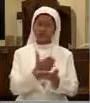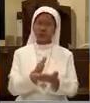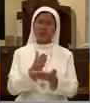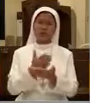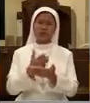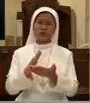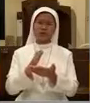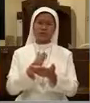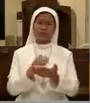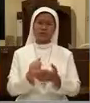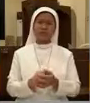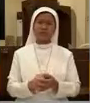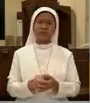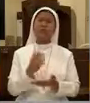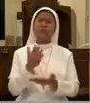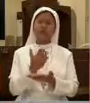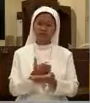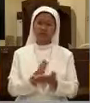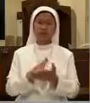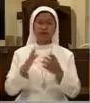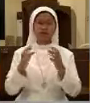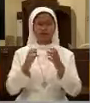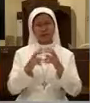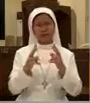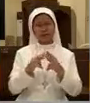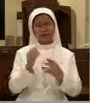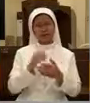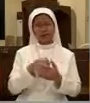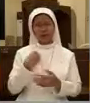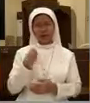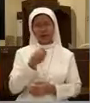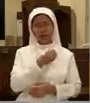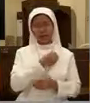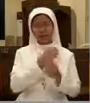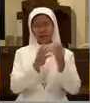Sharing even in our poverty.